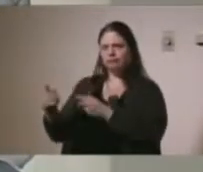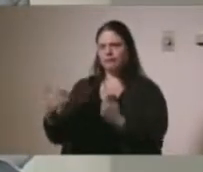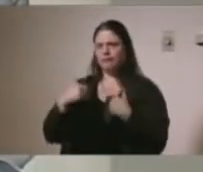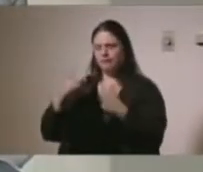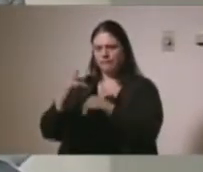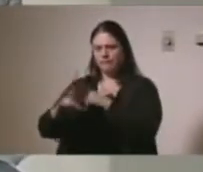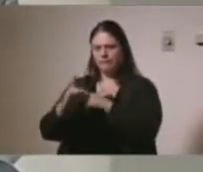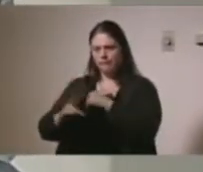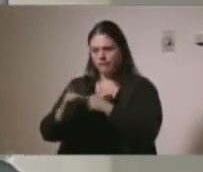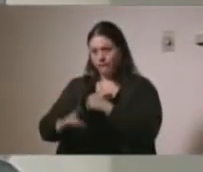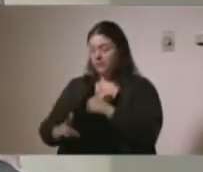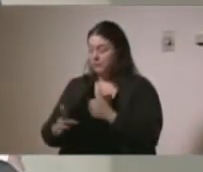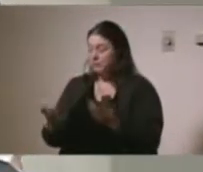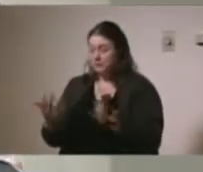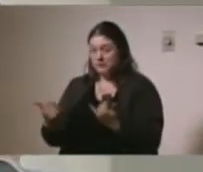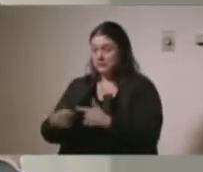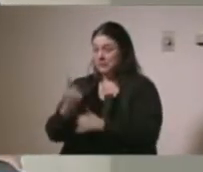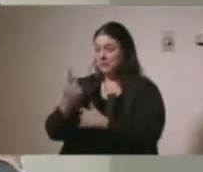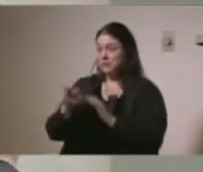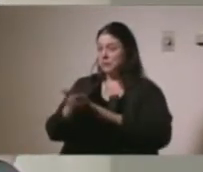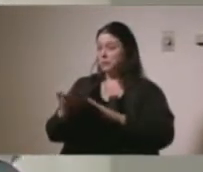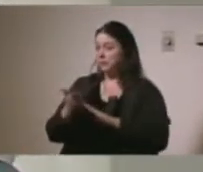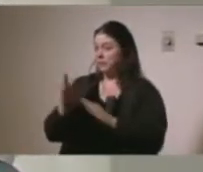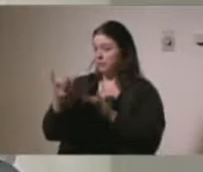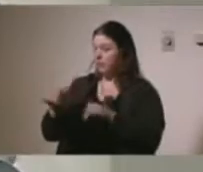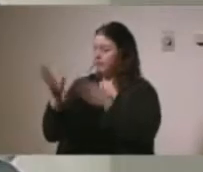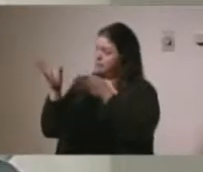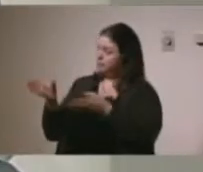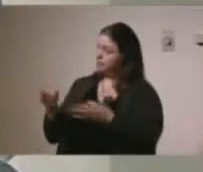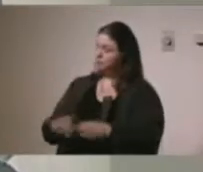Post offers today.